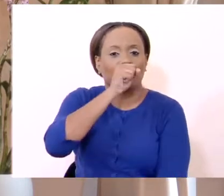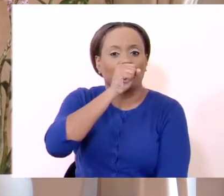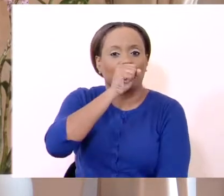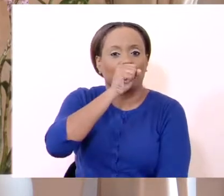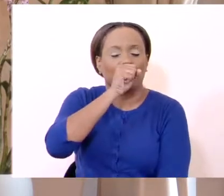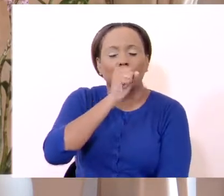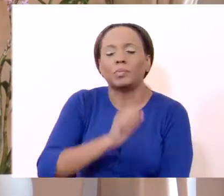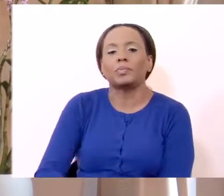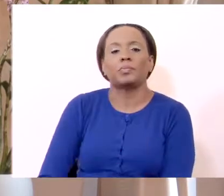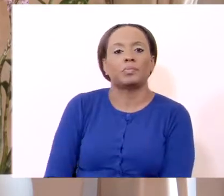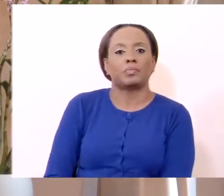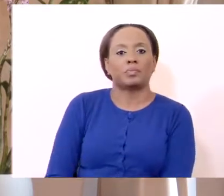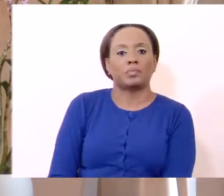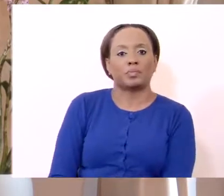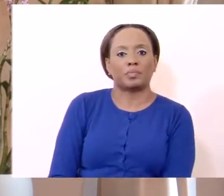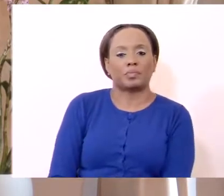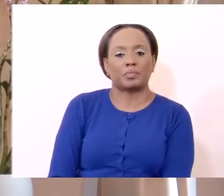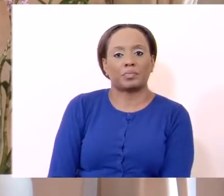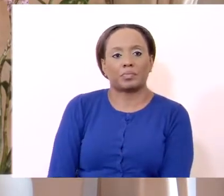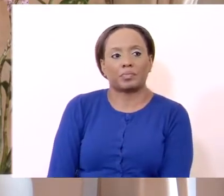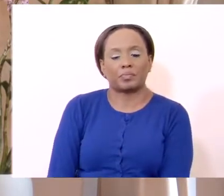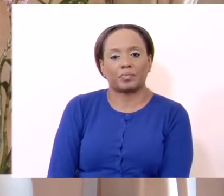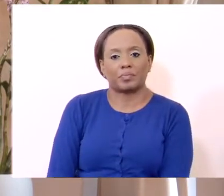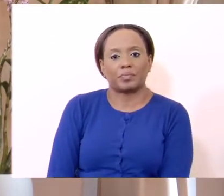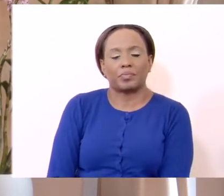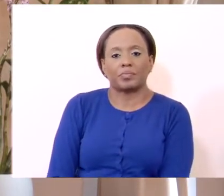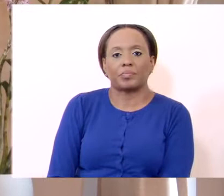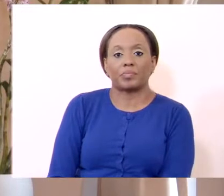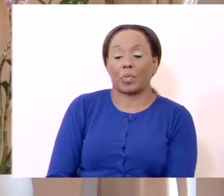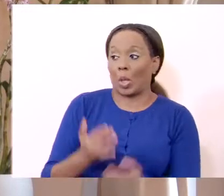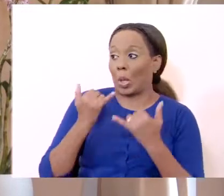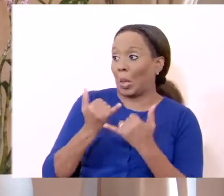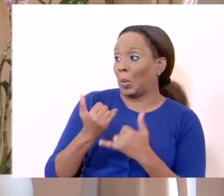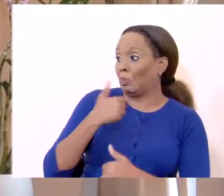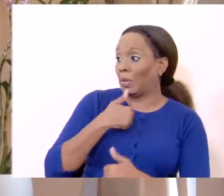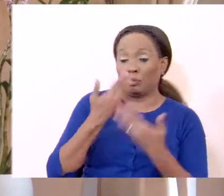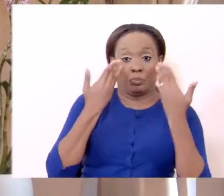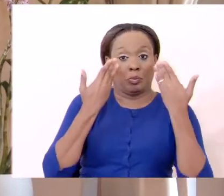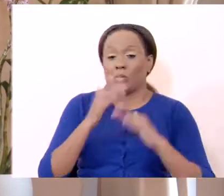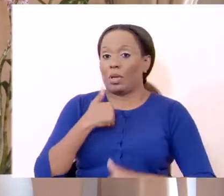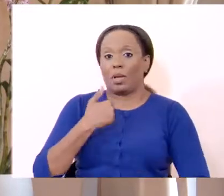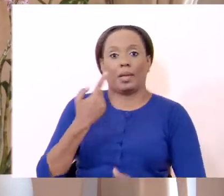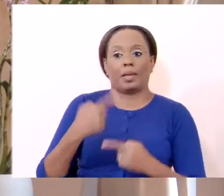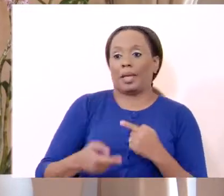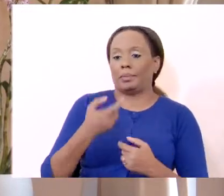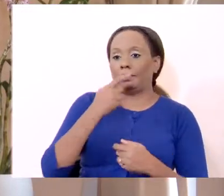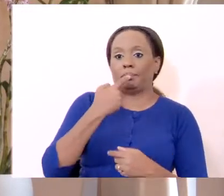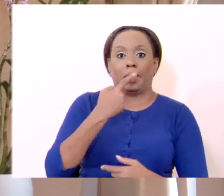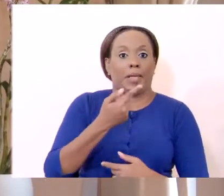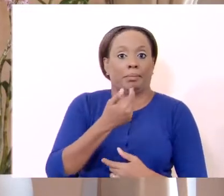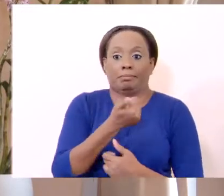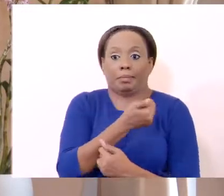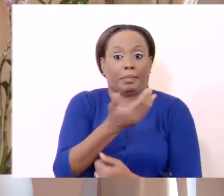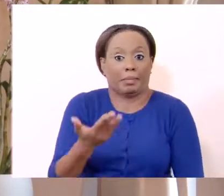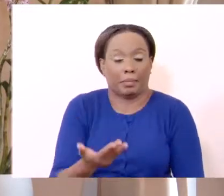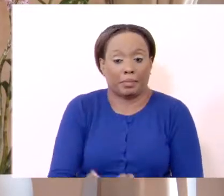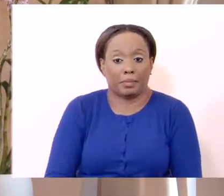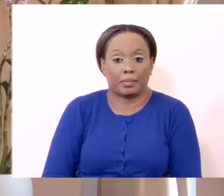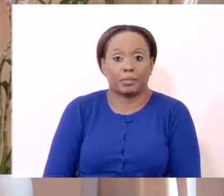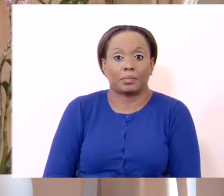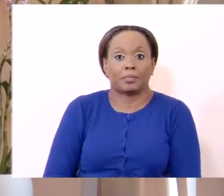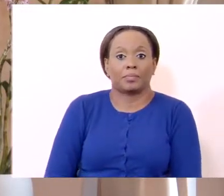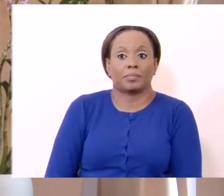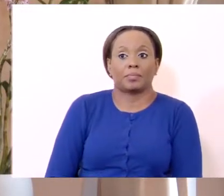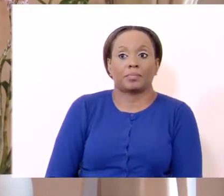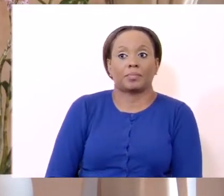So at this point in time, I cannot say anything on that matter because the veracity